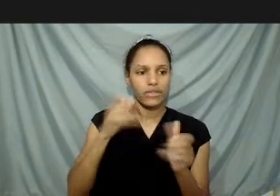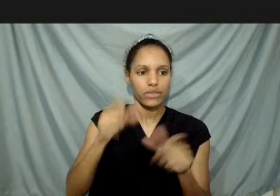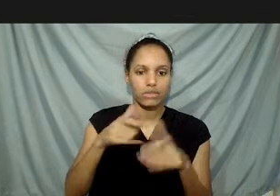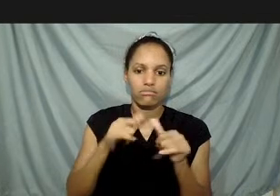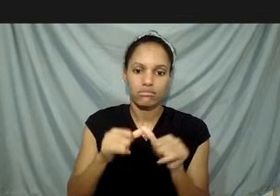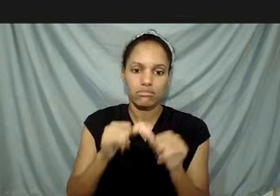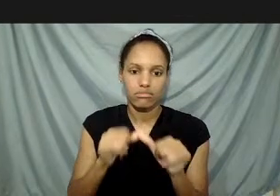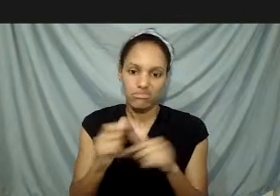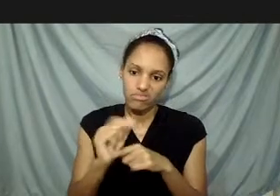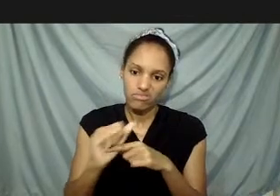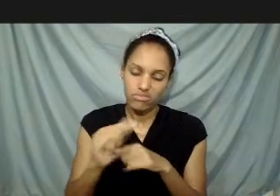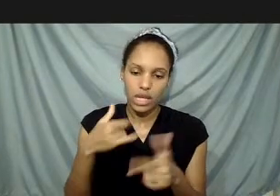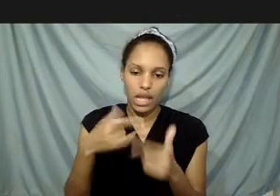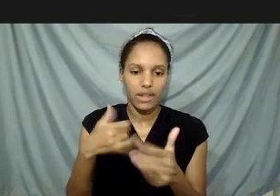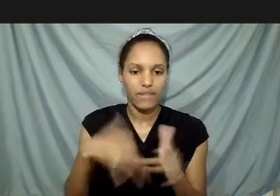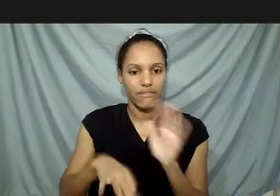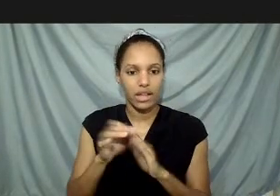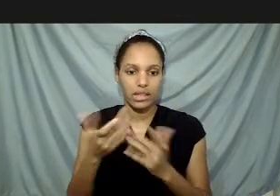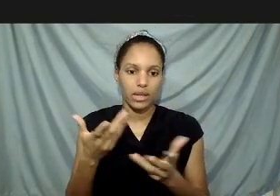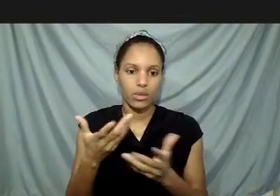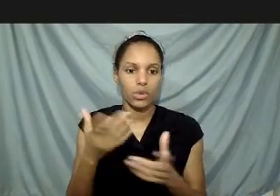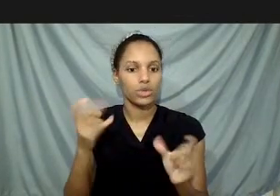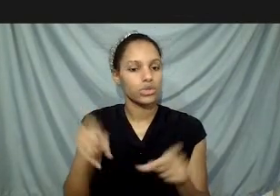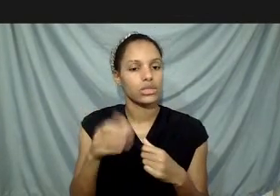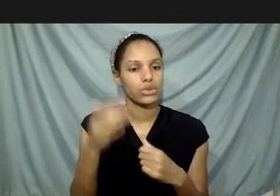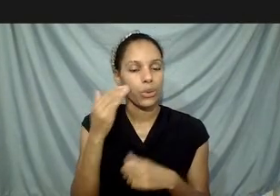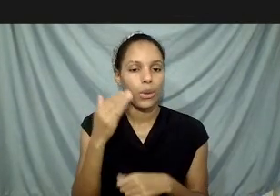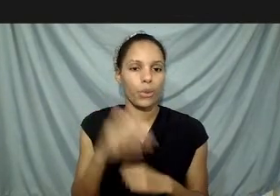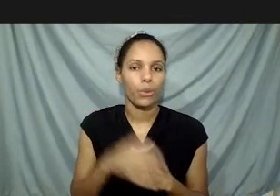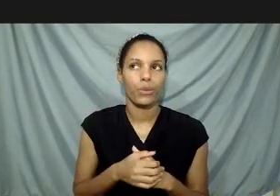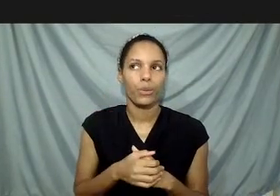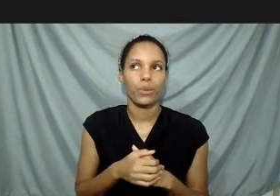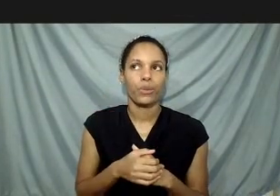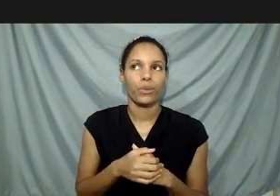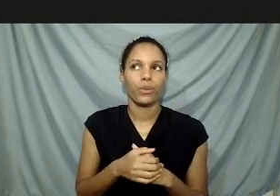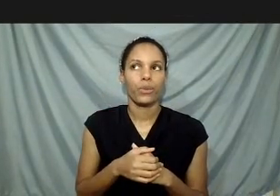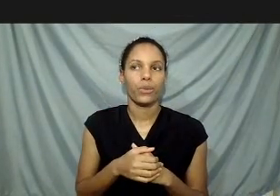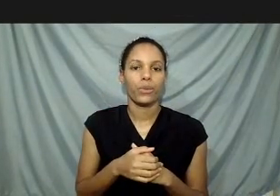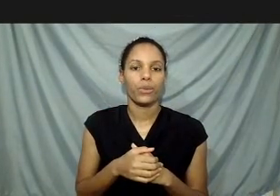is to help folks get there. So in terms of gender,